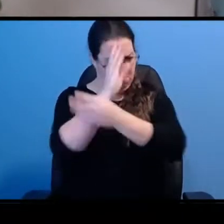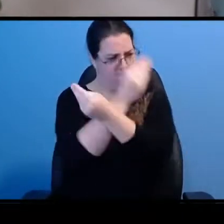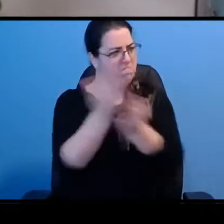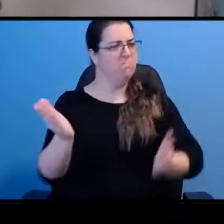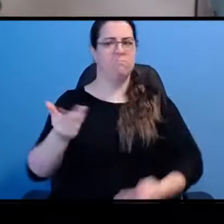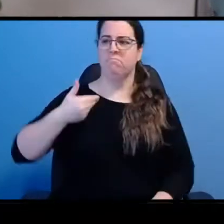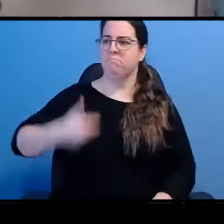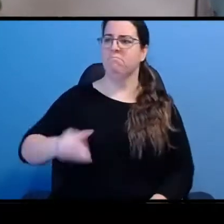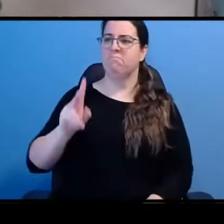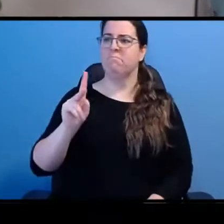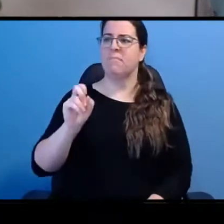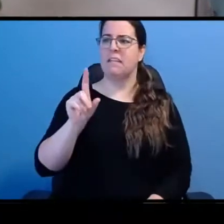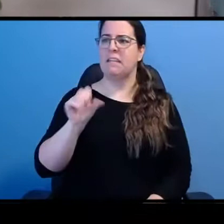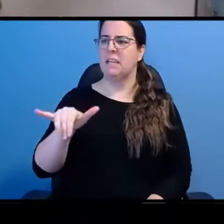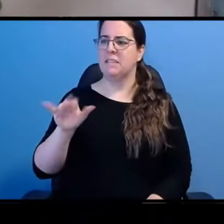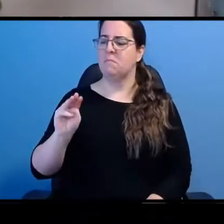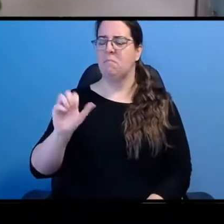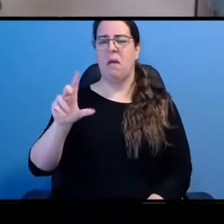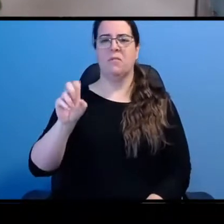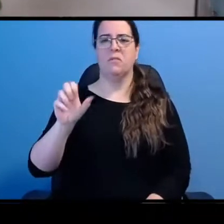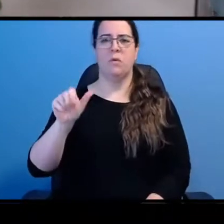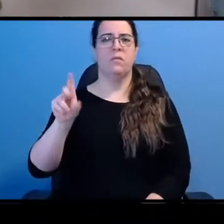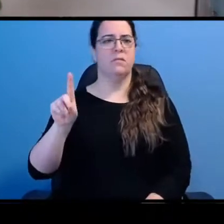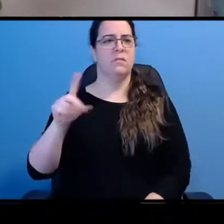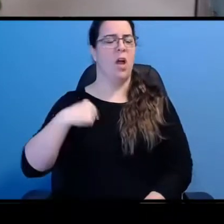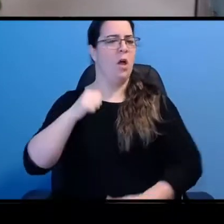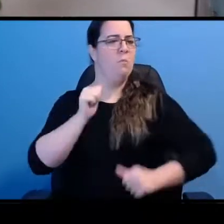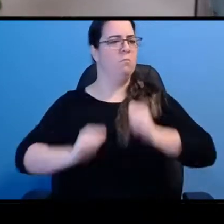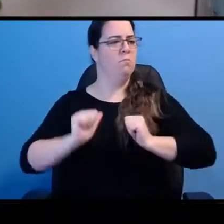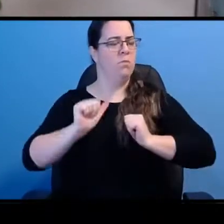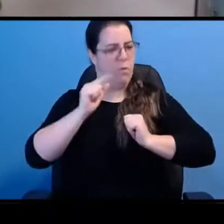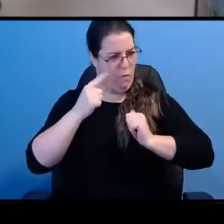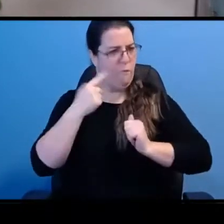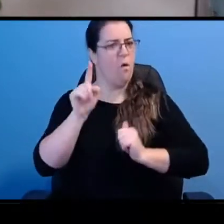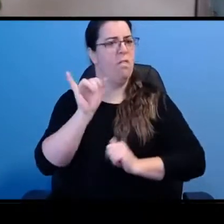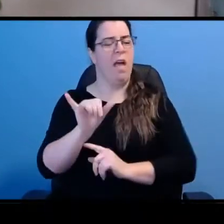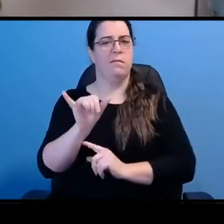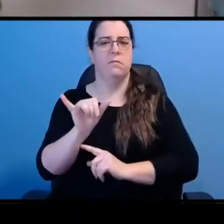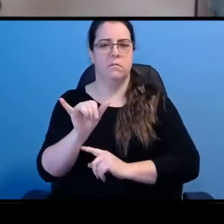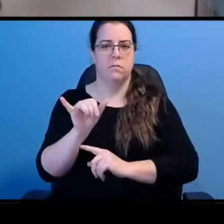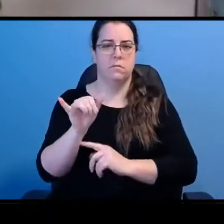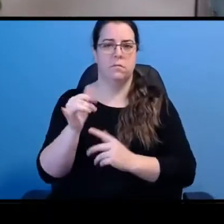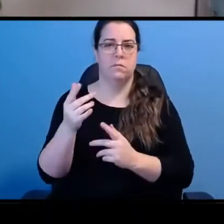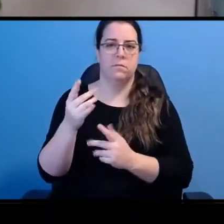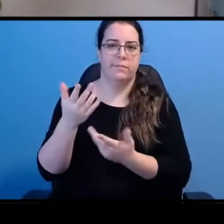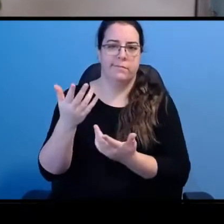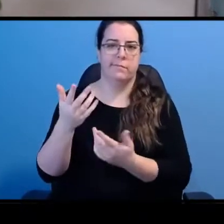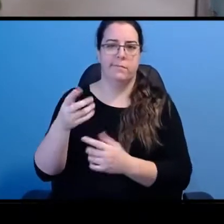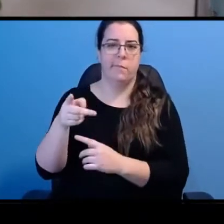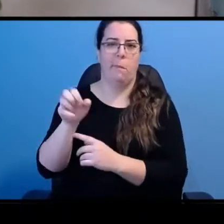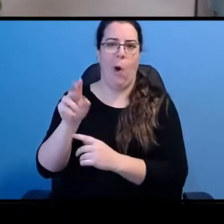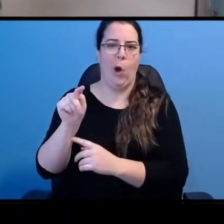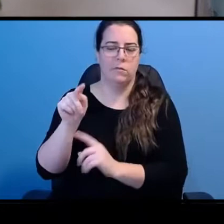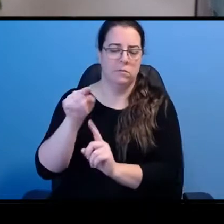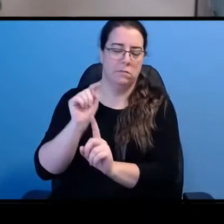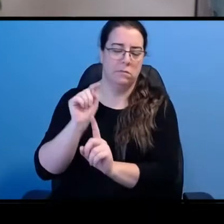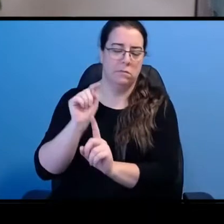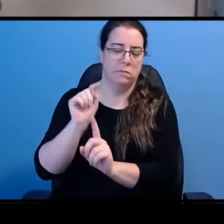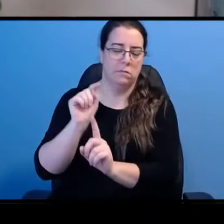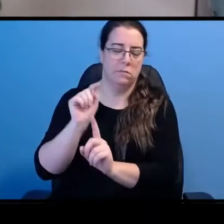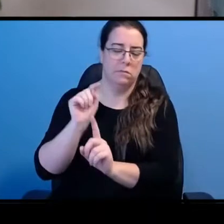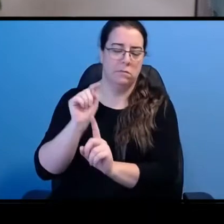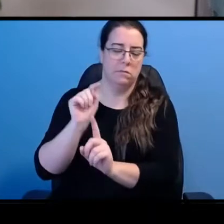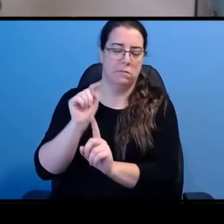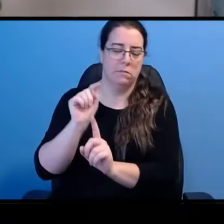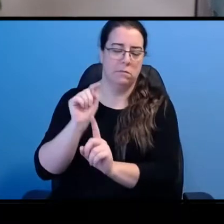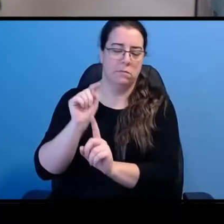of, insert a part here. And my peers had to decide whether or not I felt confident and secure.